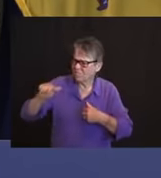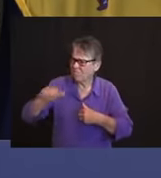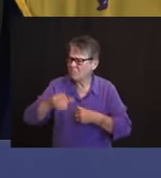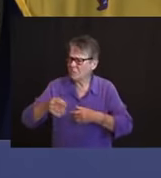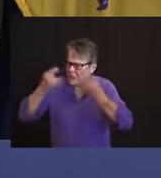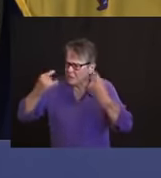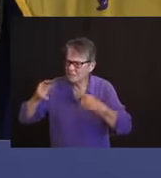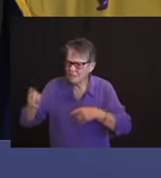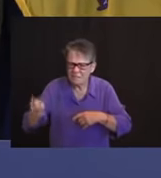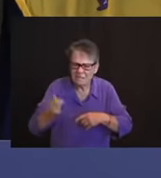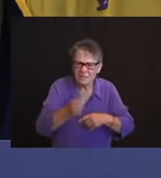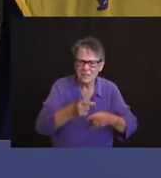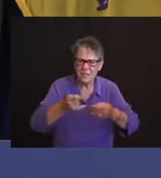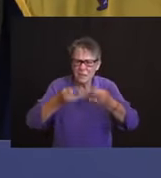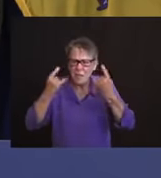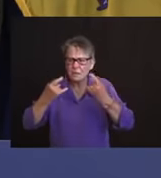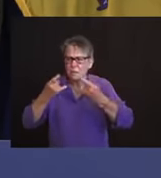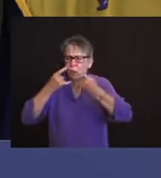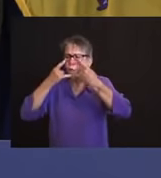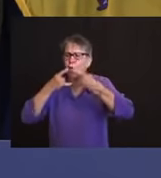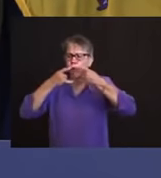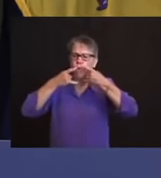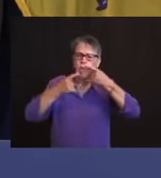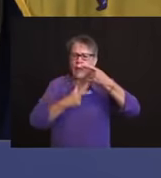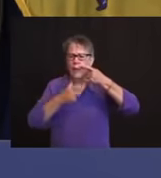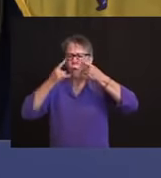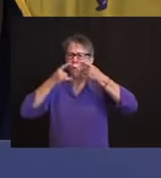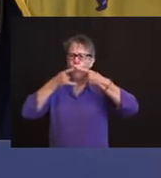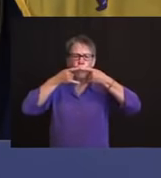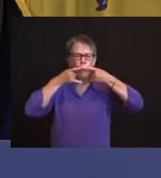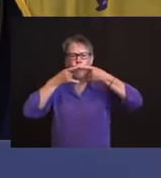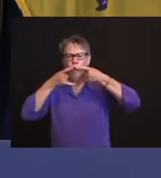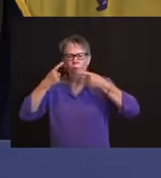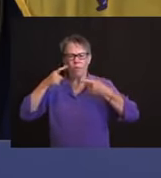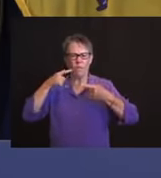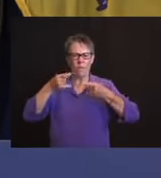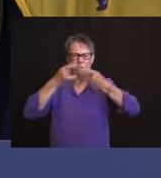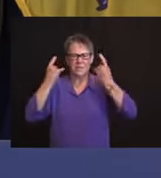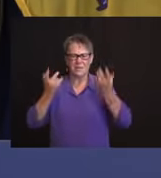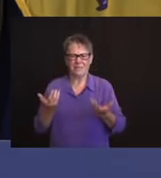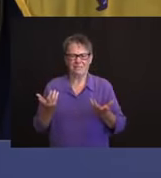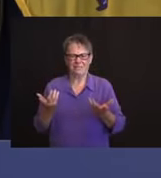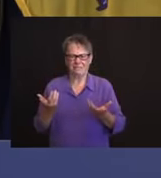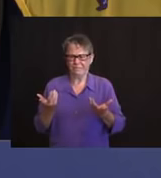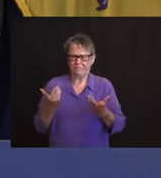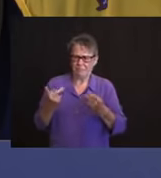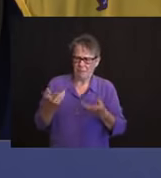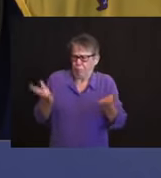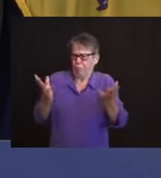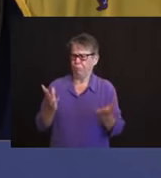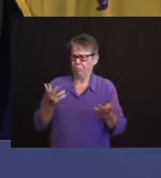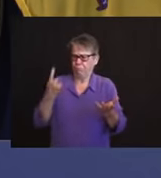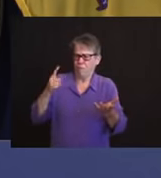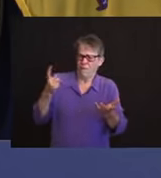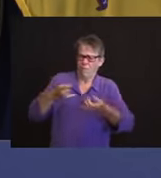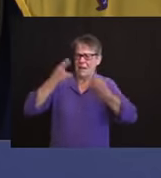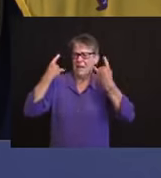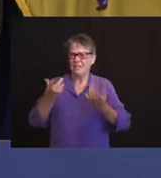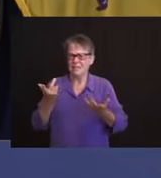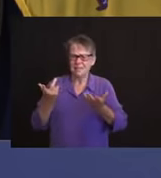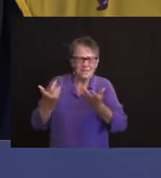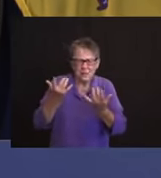good if it's drooping under your nose. And people looked at me like, yeah, and? Right. So, it didn't go anywhere.